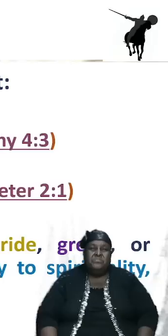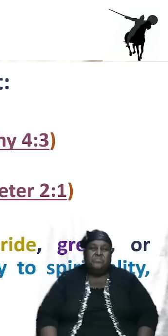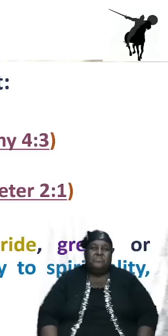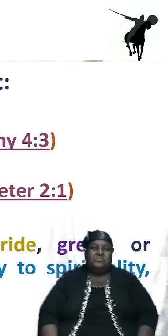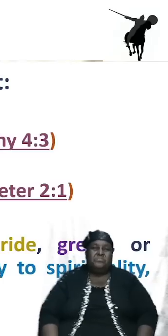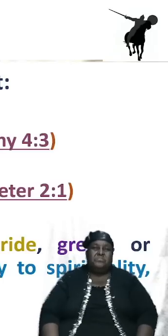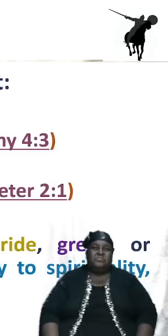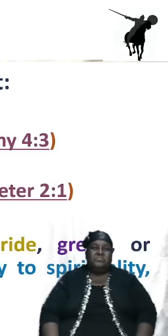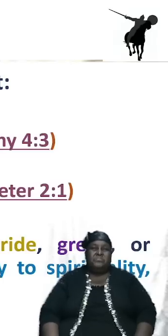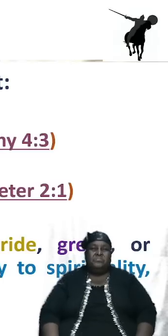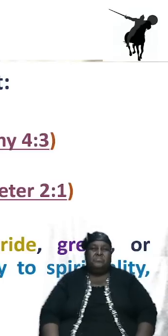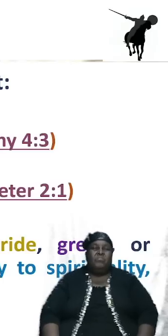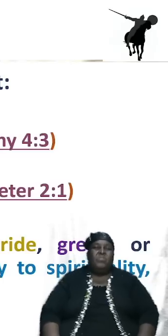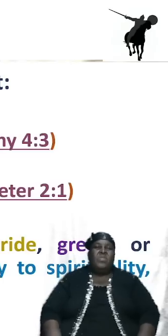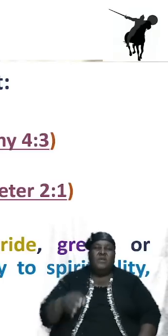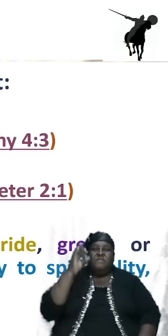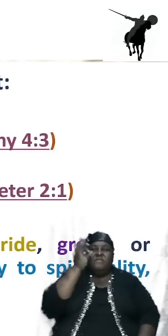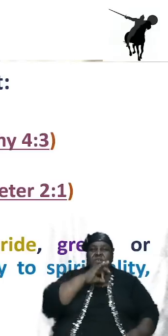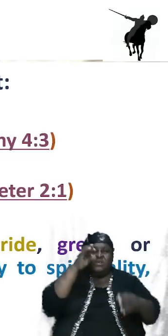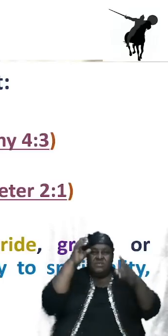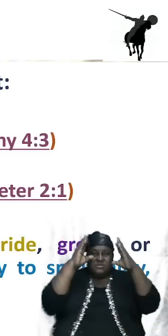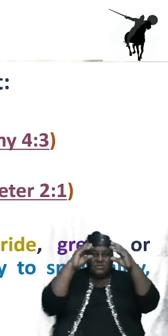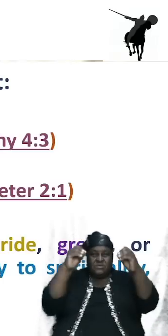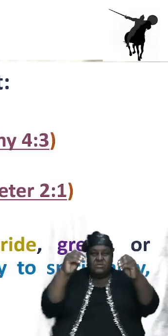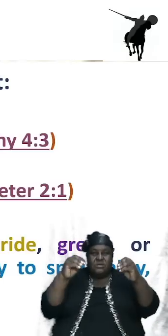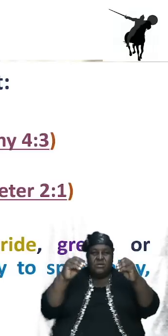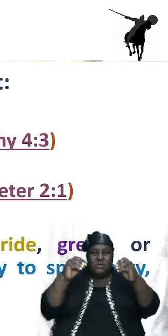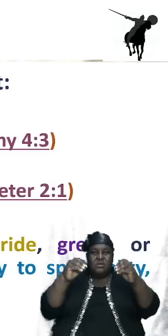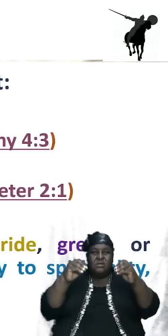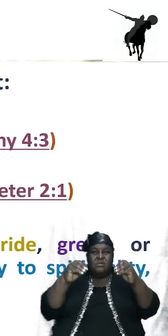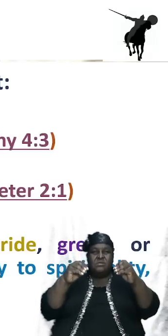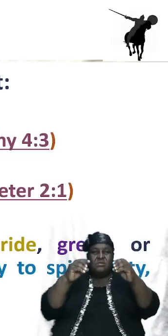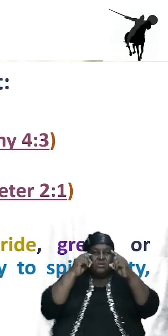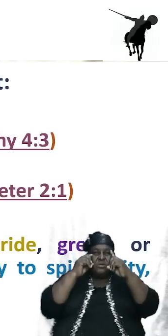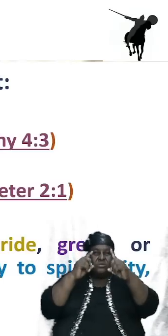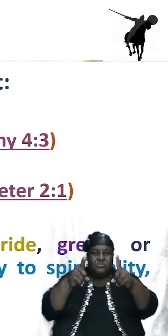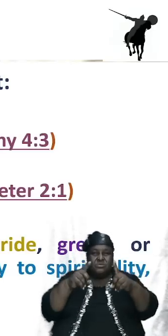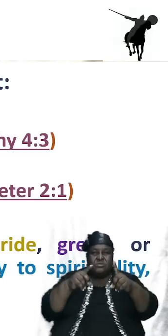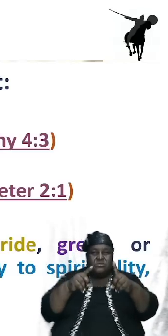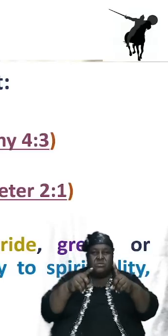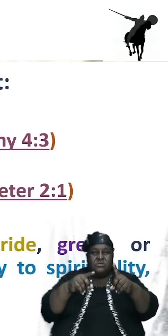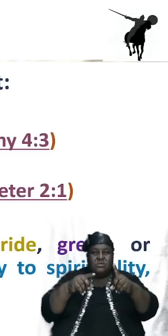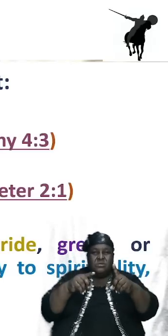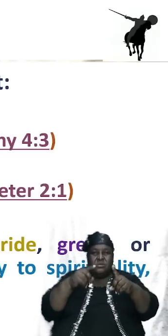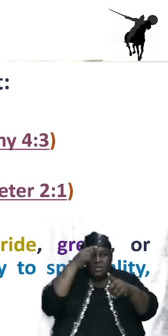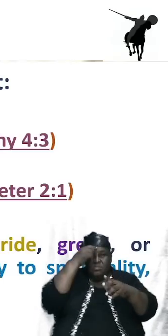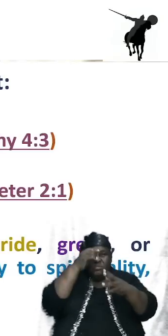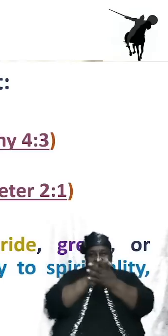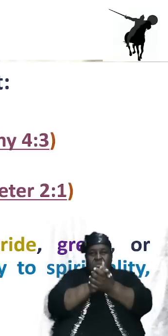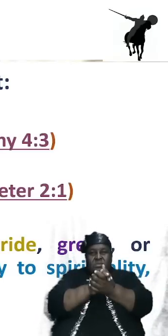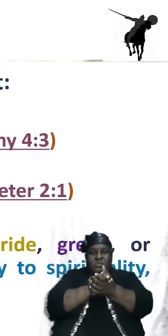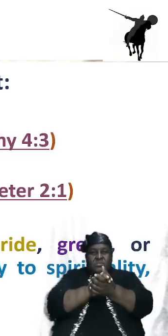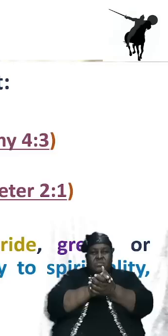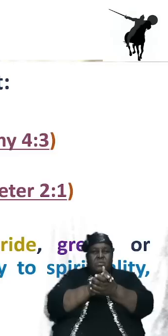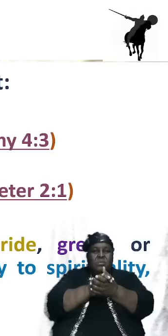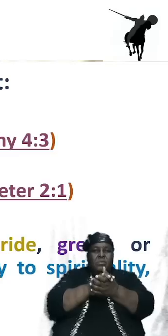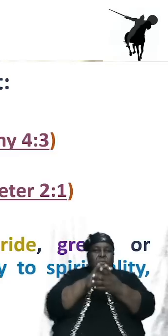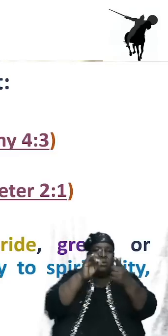Now, false teachings are doctrines or belief that does one of these three things.